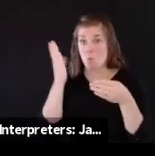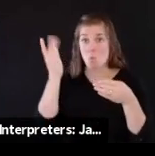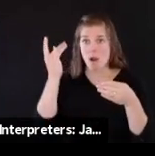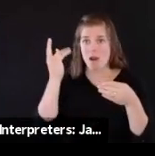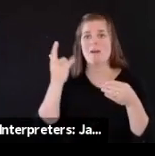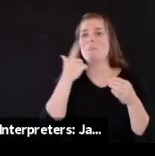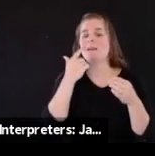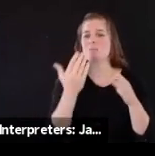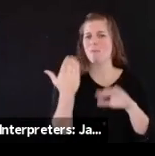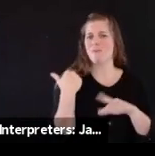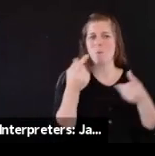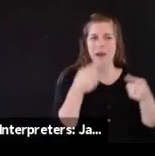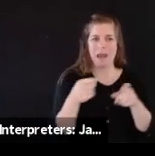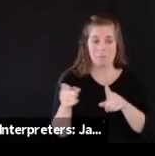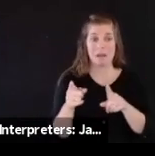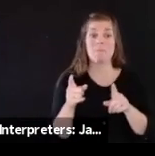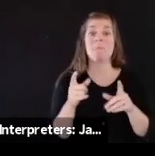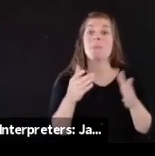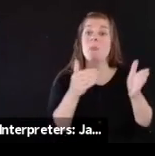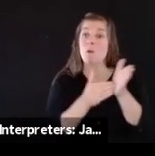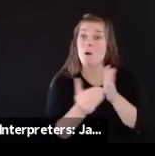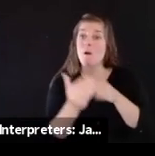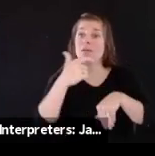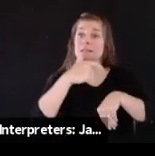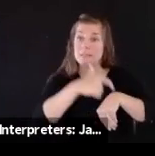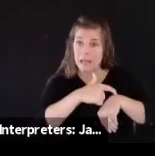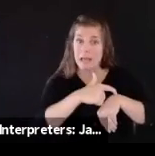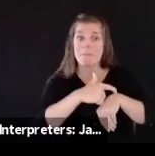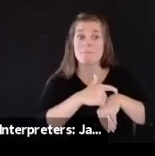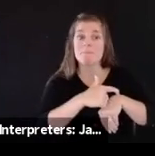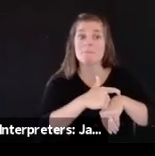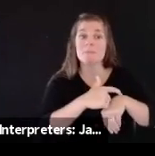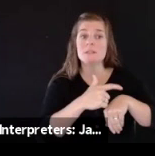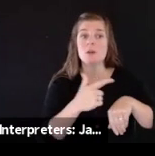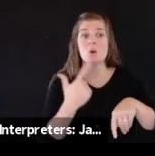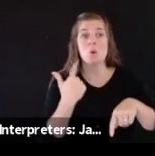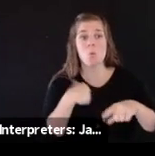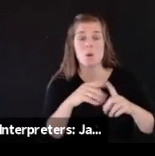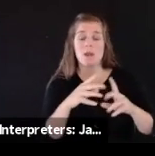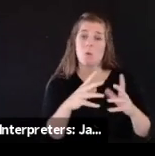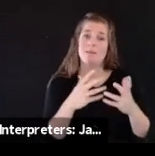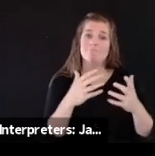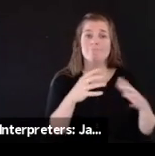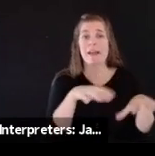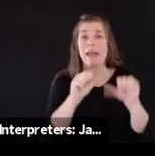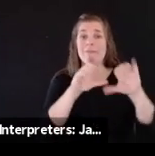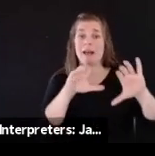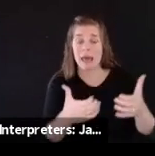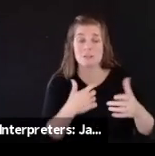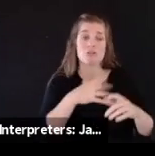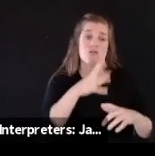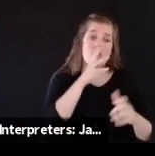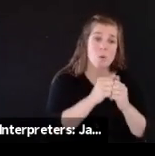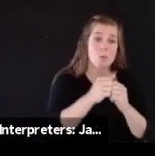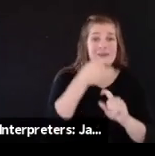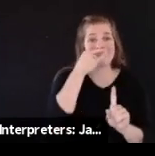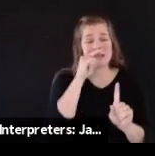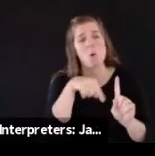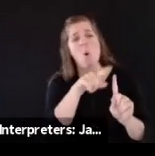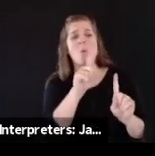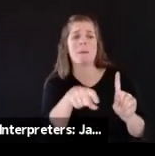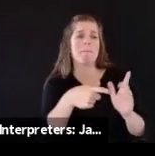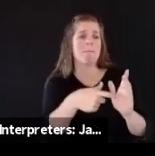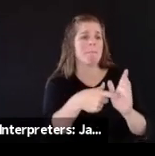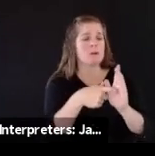is that as many times as we would have the classes where we would talk to our kids about, we have to respect our